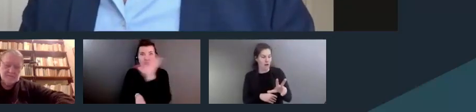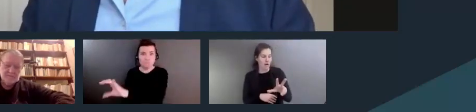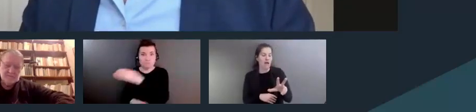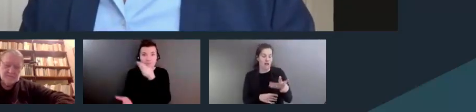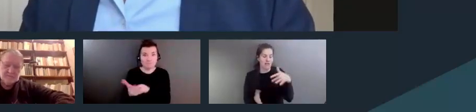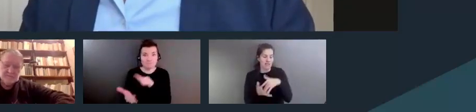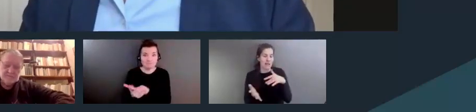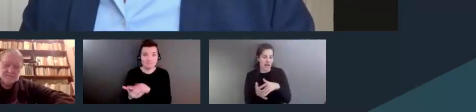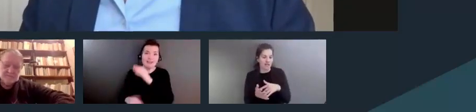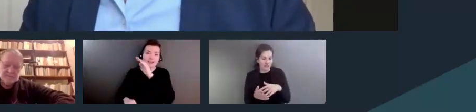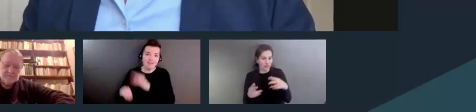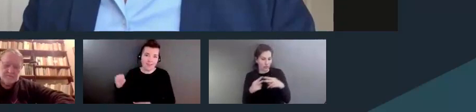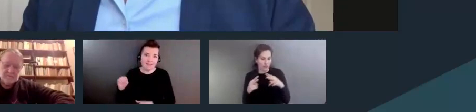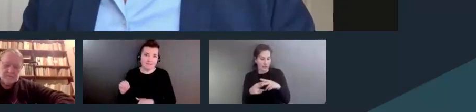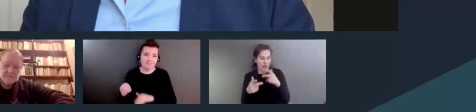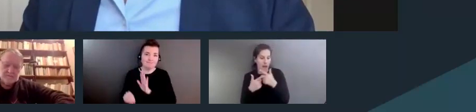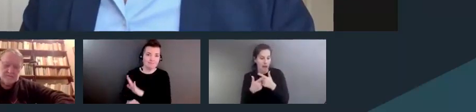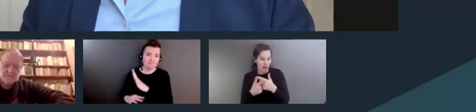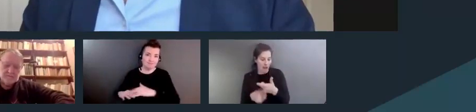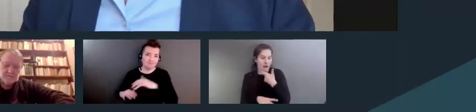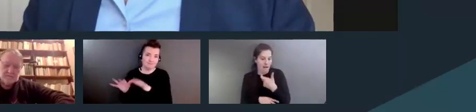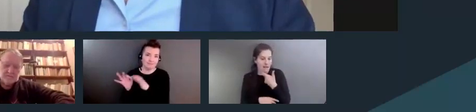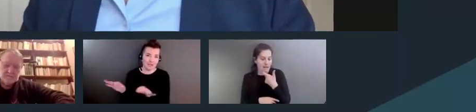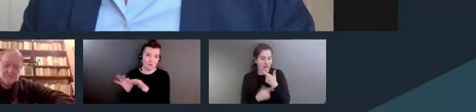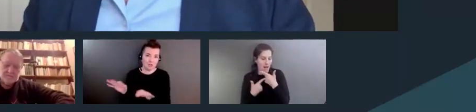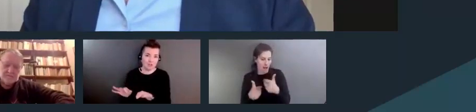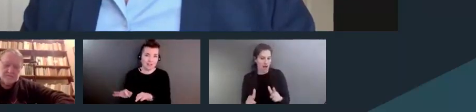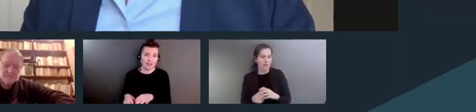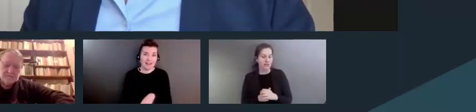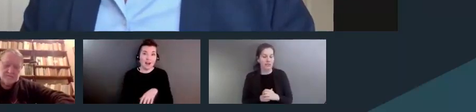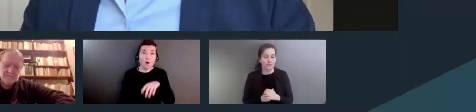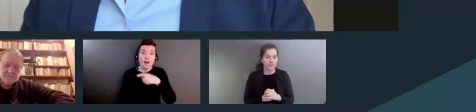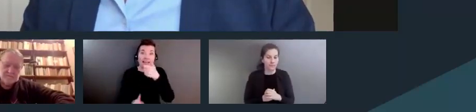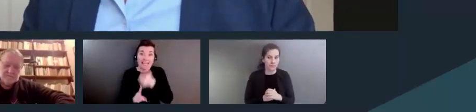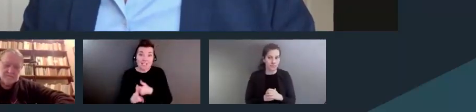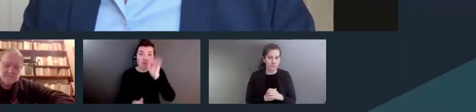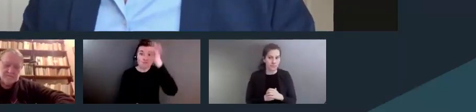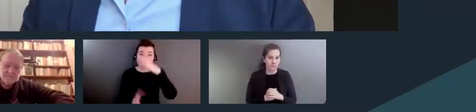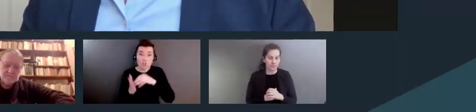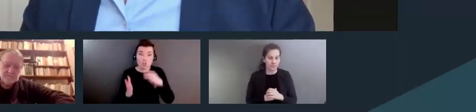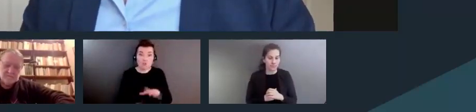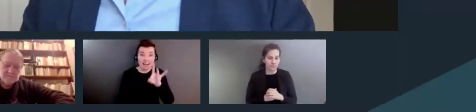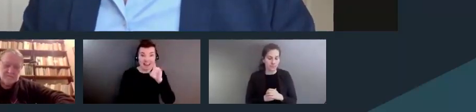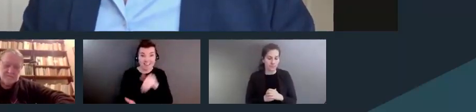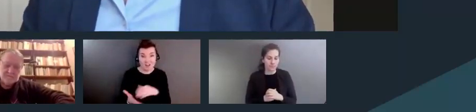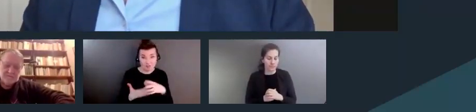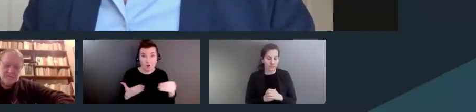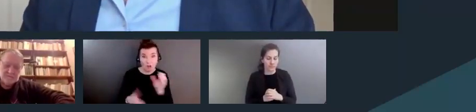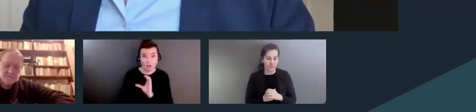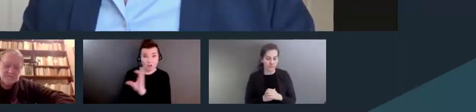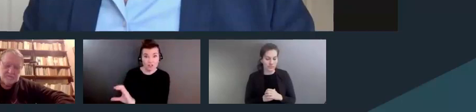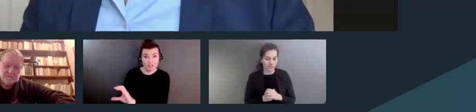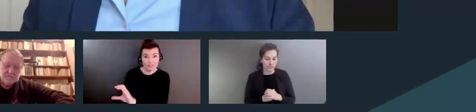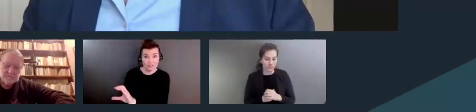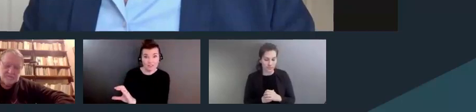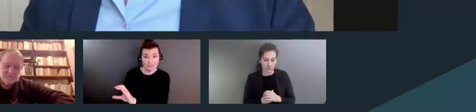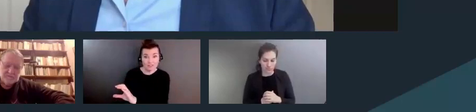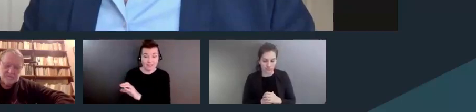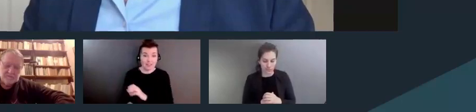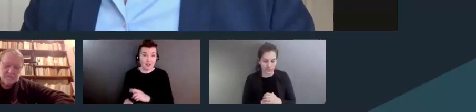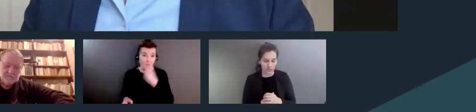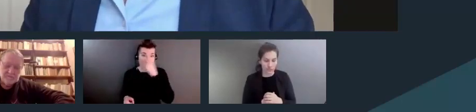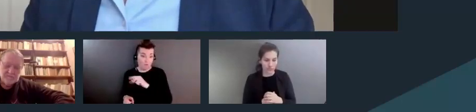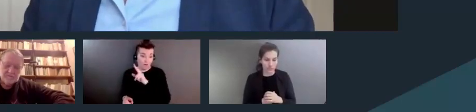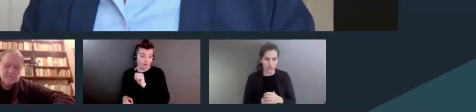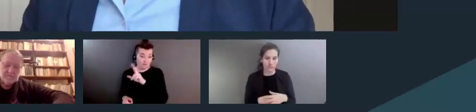Inuktitut, about $8,000 per francophone in Nunavut, and about $186 per Inuktitut speaker.